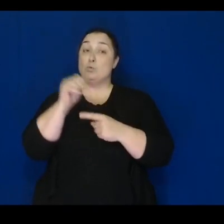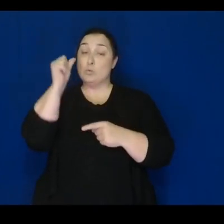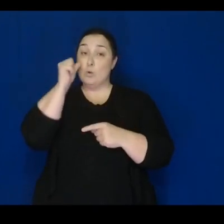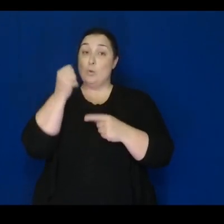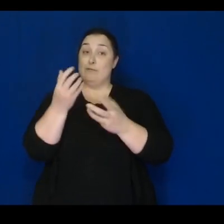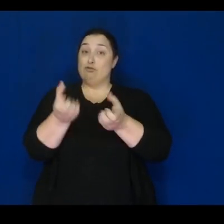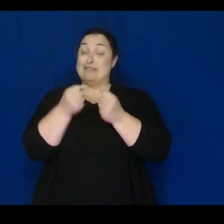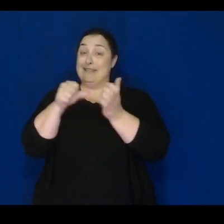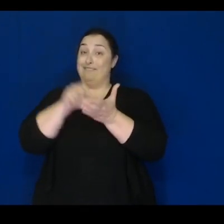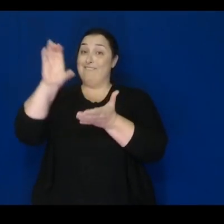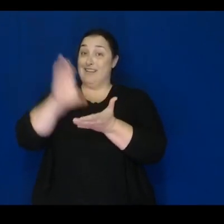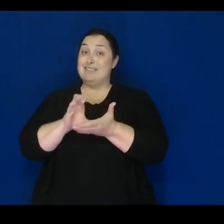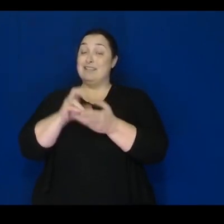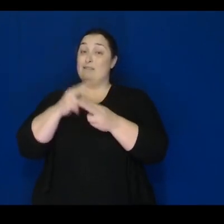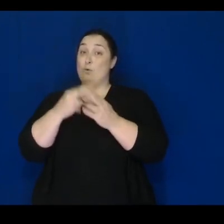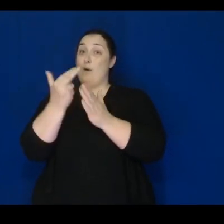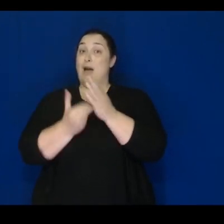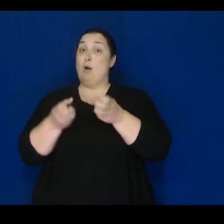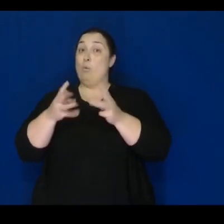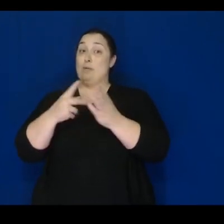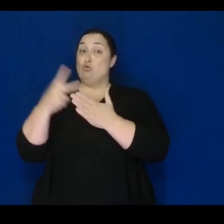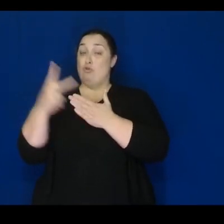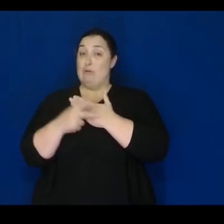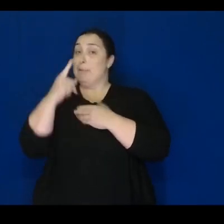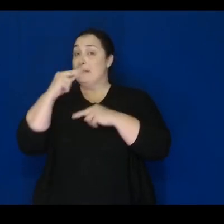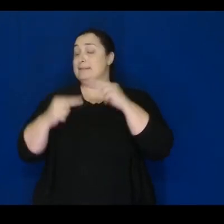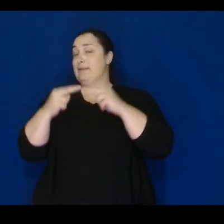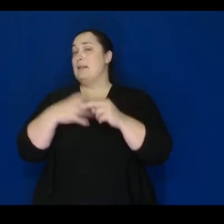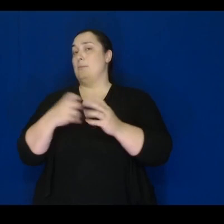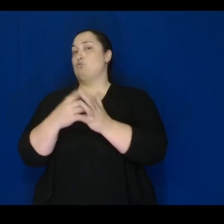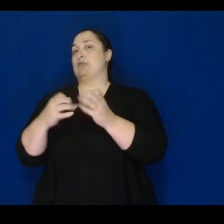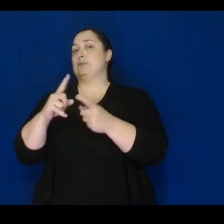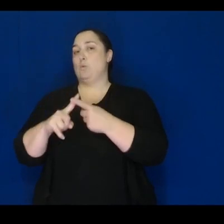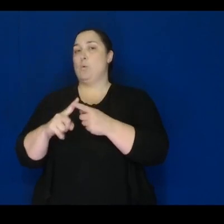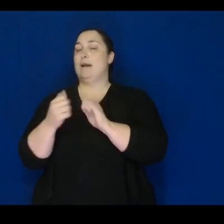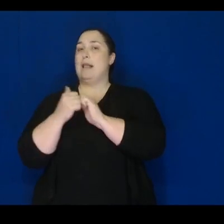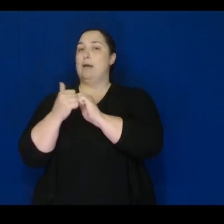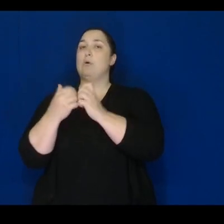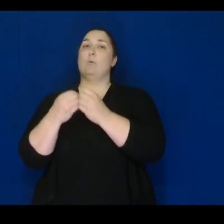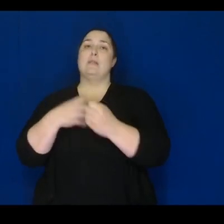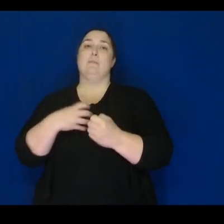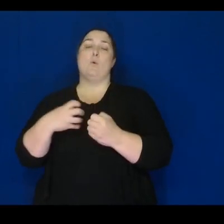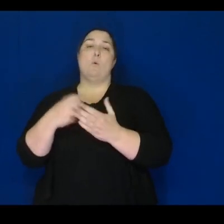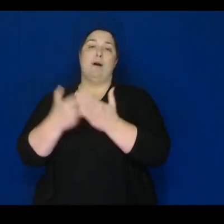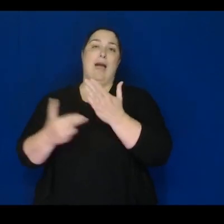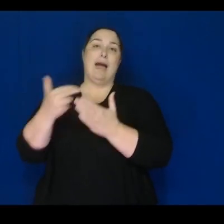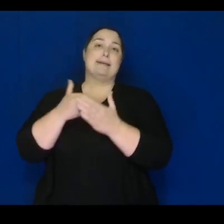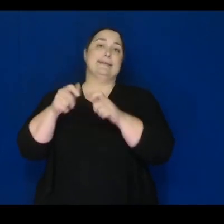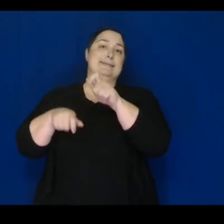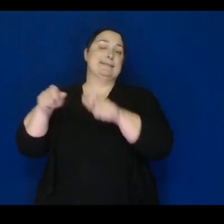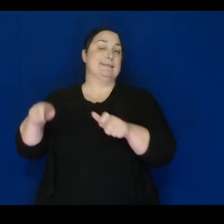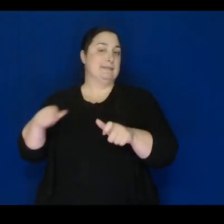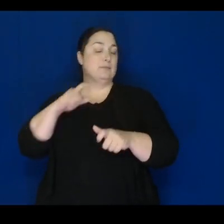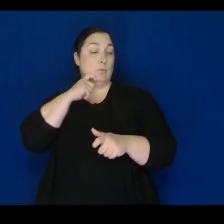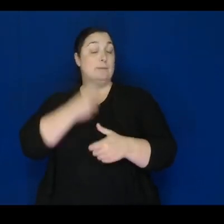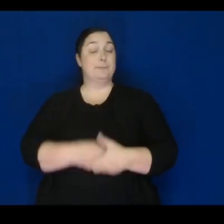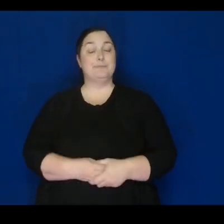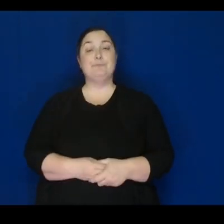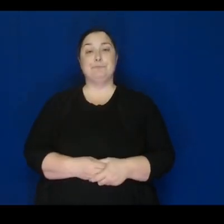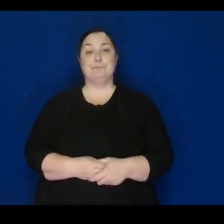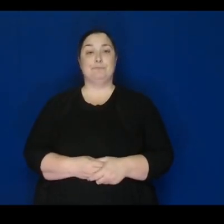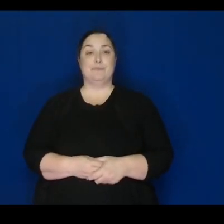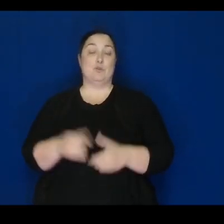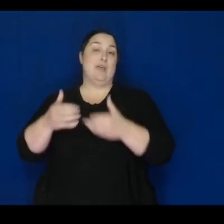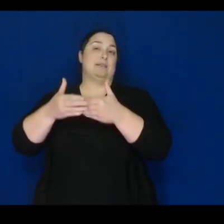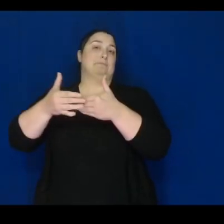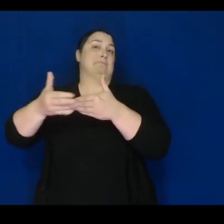received funding for the Artways program where we can develop more resources and collaborate with more arts workers and artists. So that's in